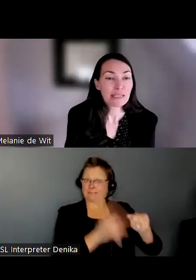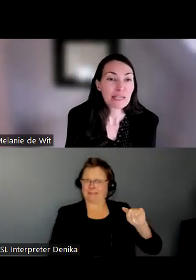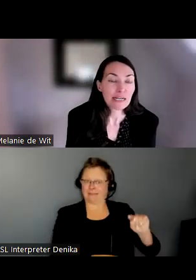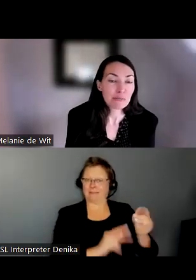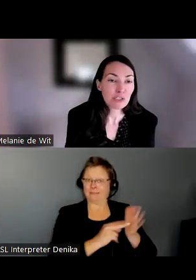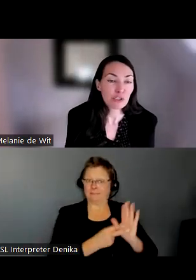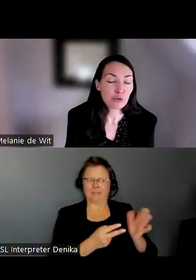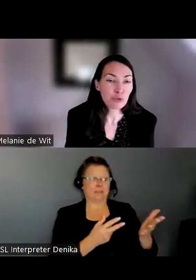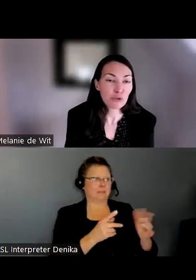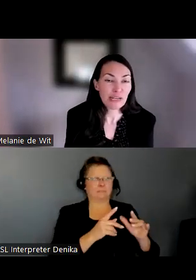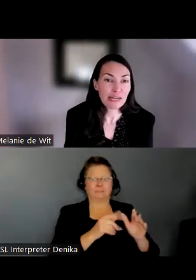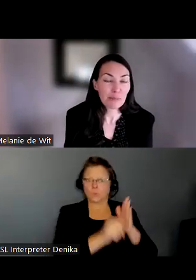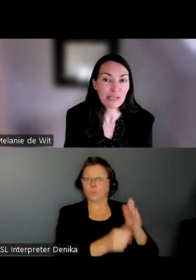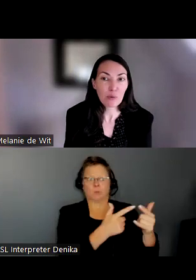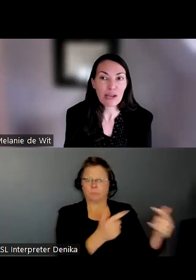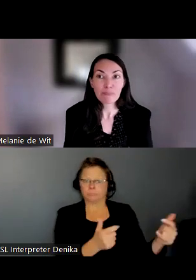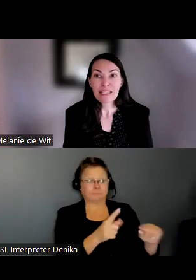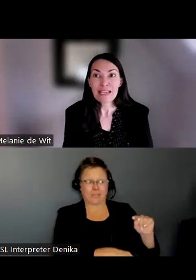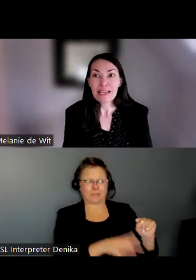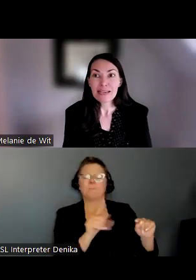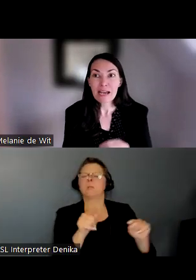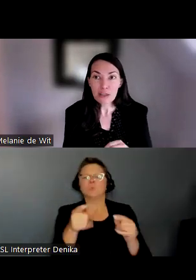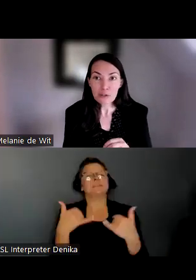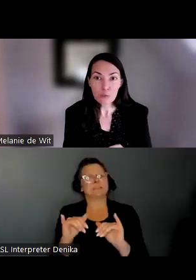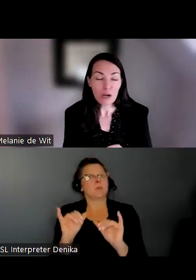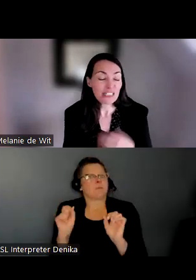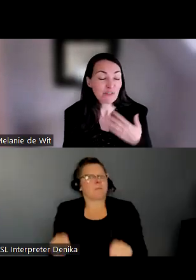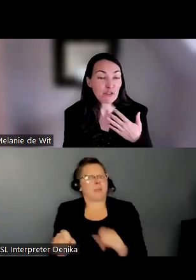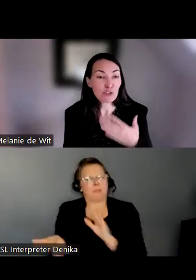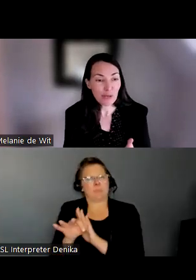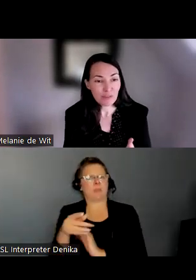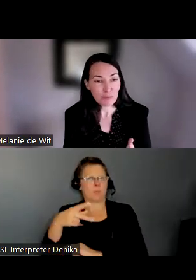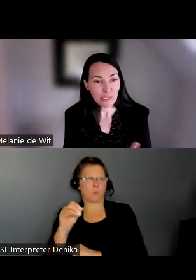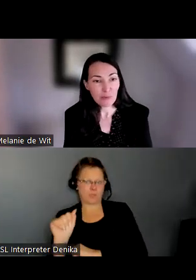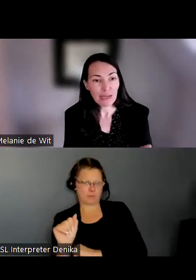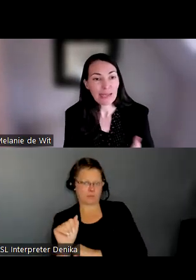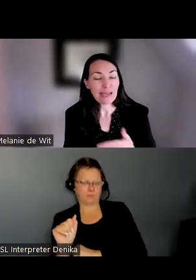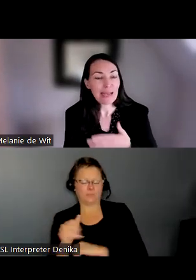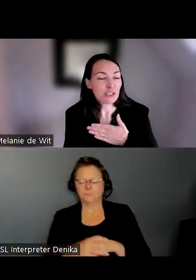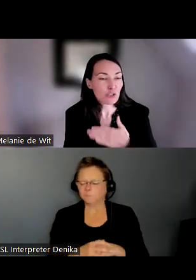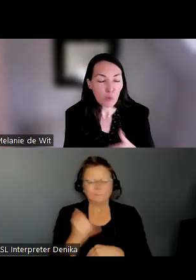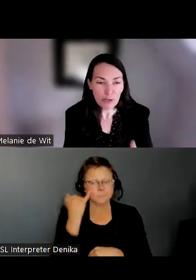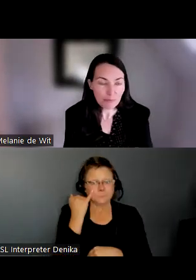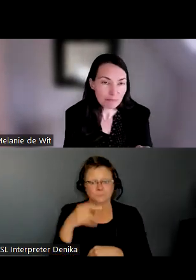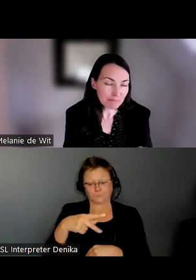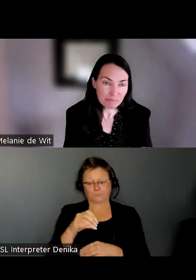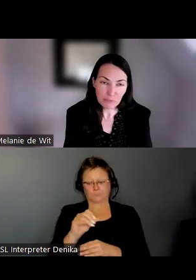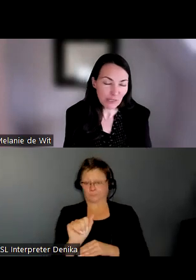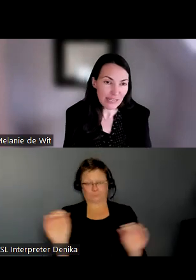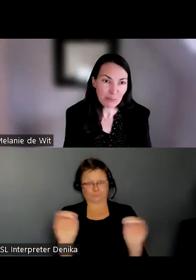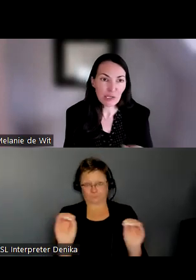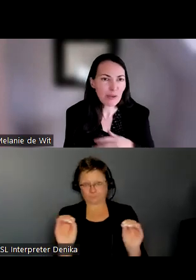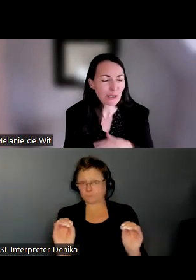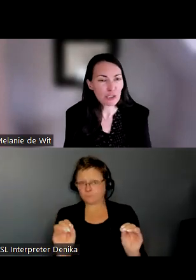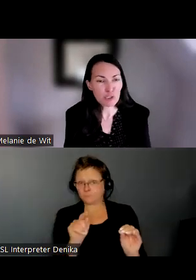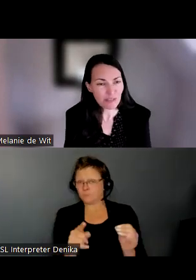time to create a POA. And otherwise, if you don't have a POA and you don't want to